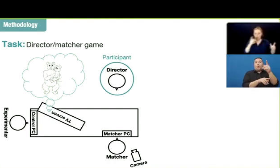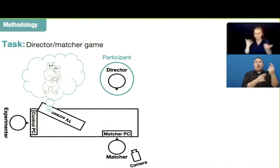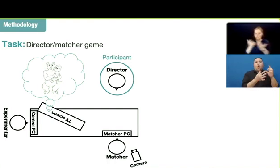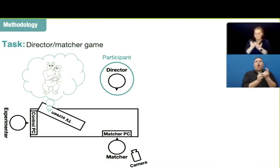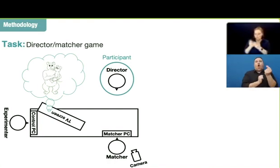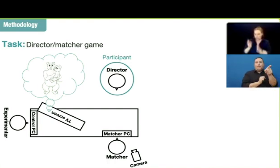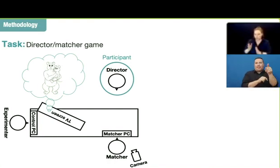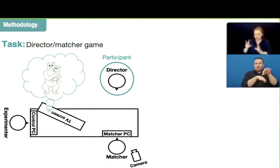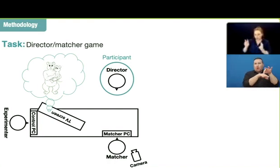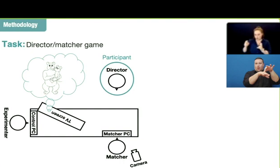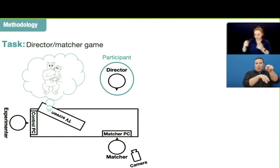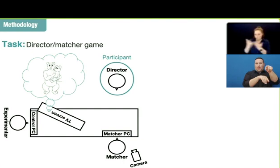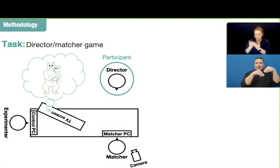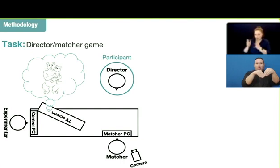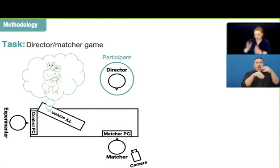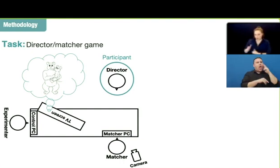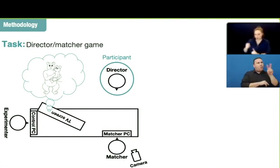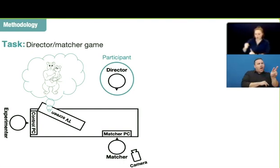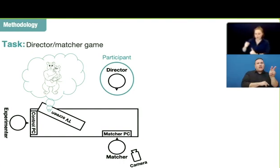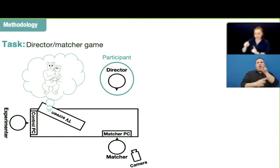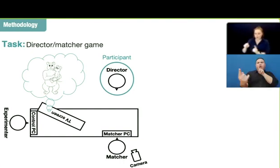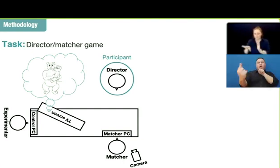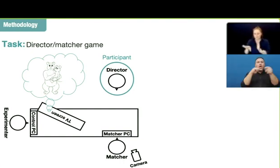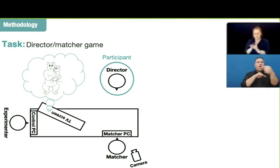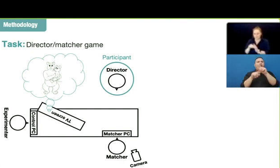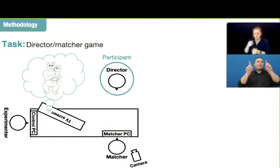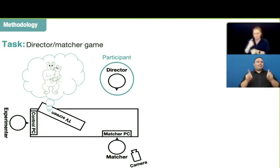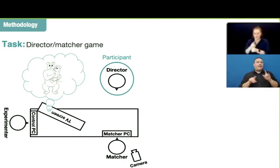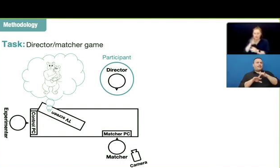was a confederate, could pick the correct image on their laptop.